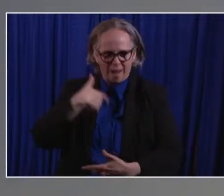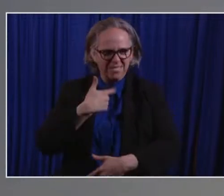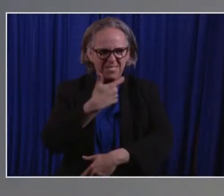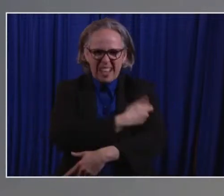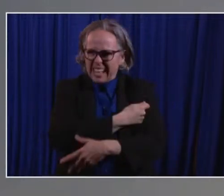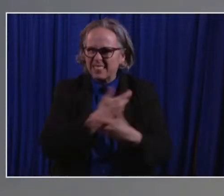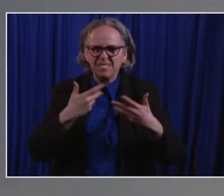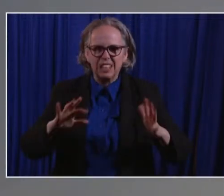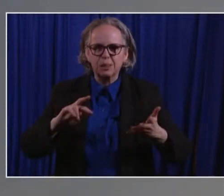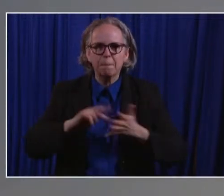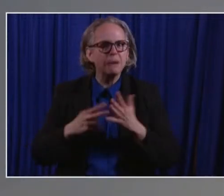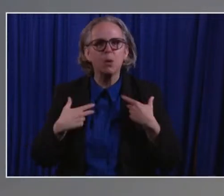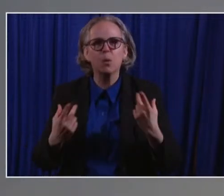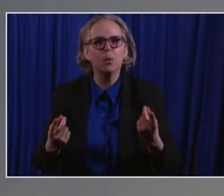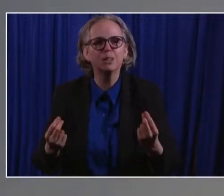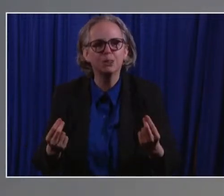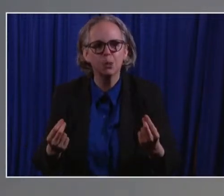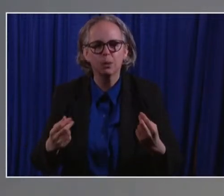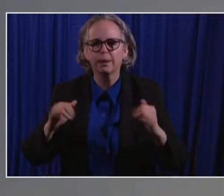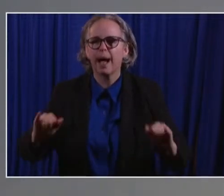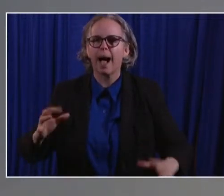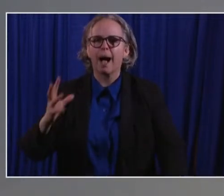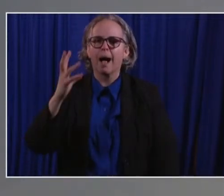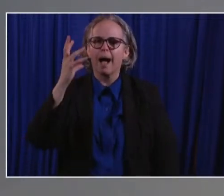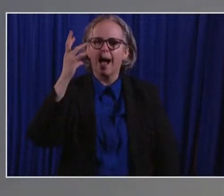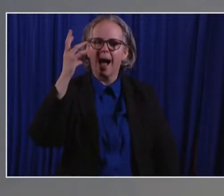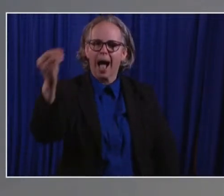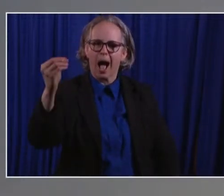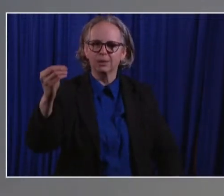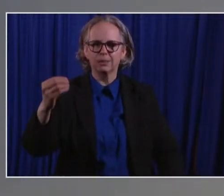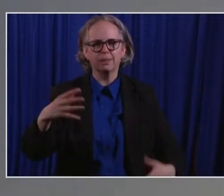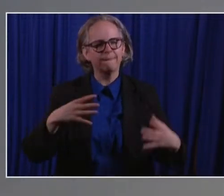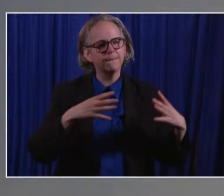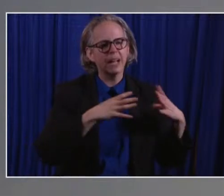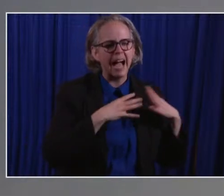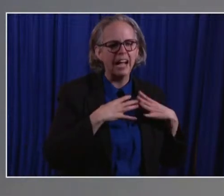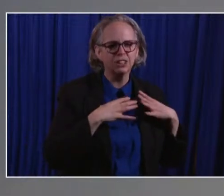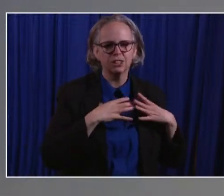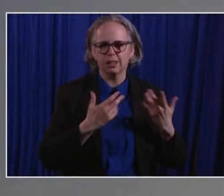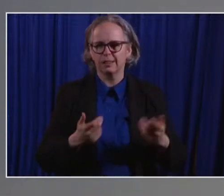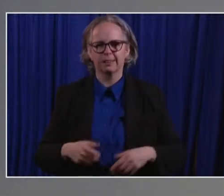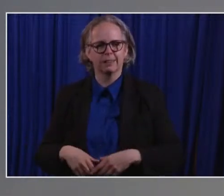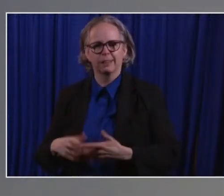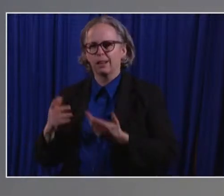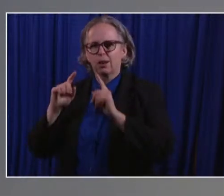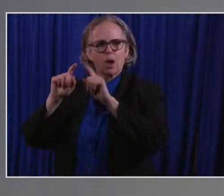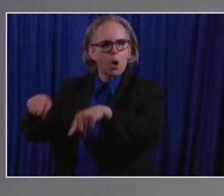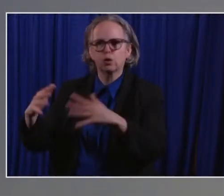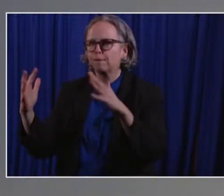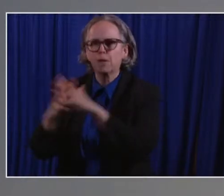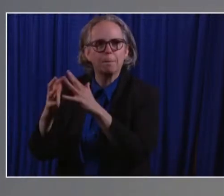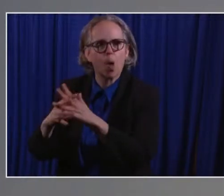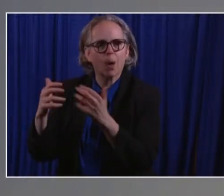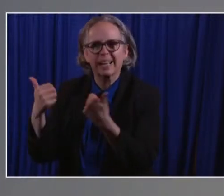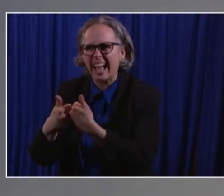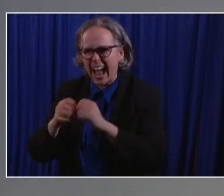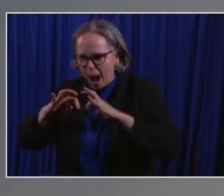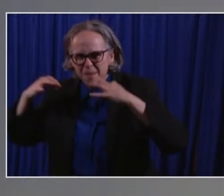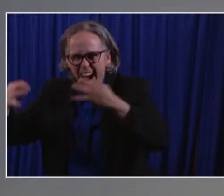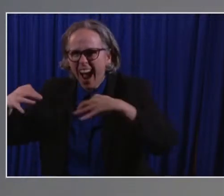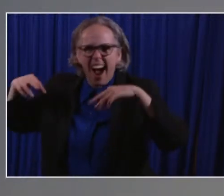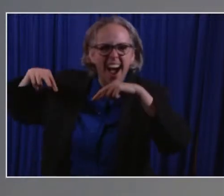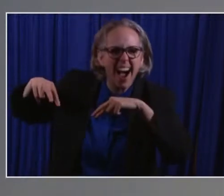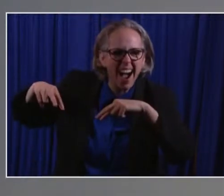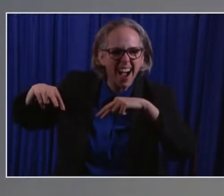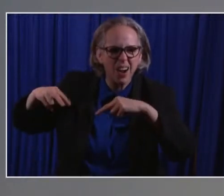vacation to the Caribbean and actually leave the country. More importantly, I'm looking forward to going to a live concert.